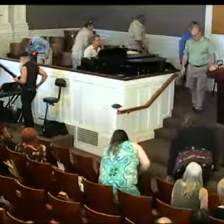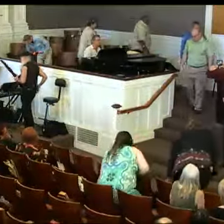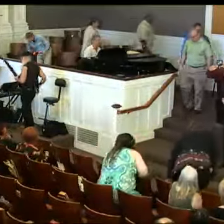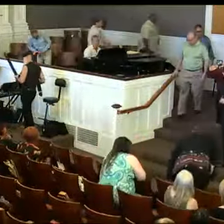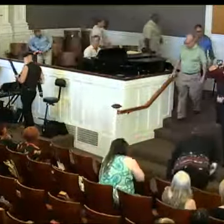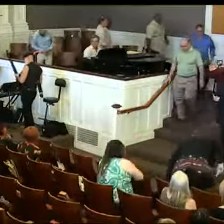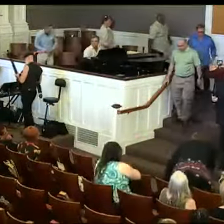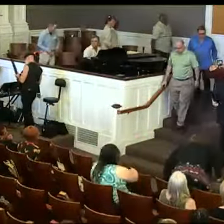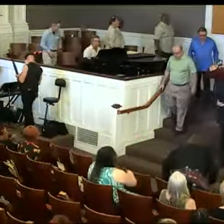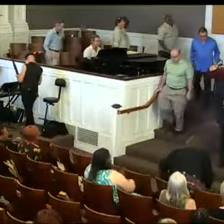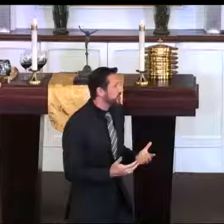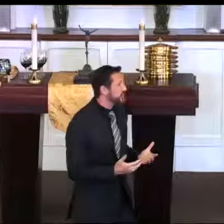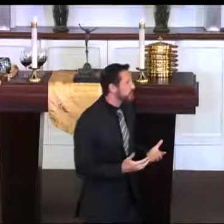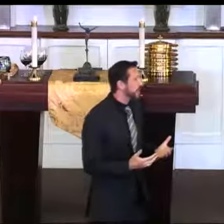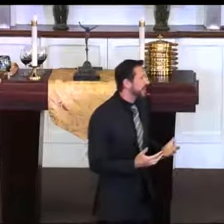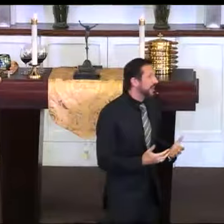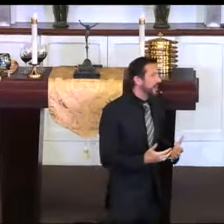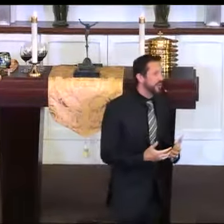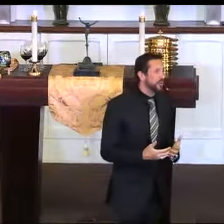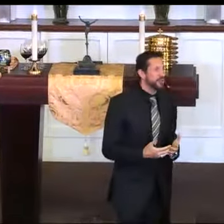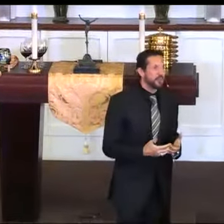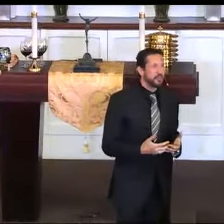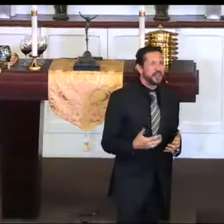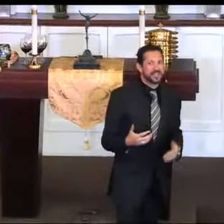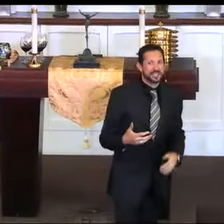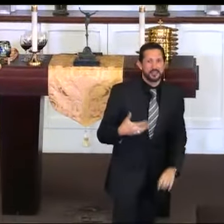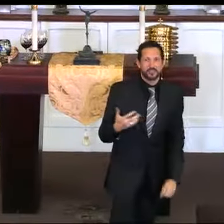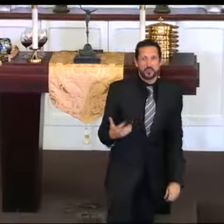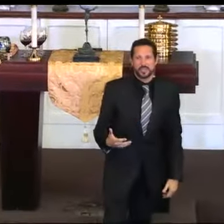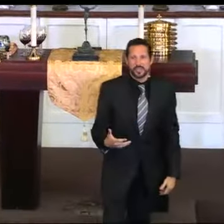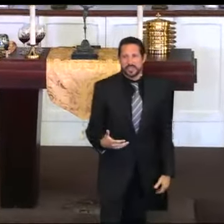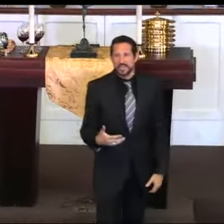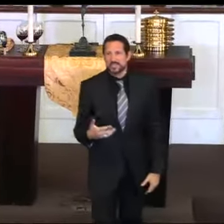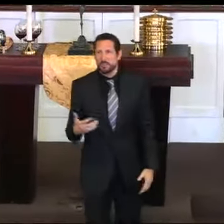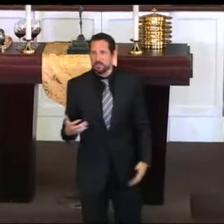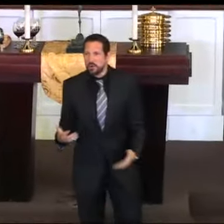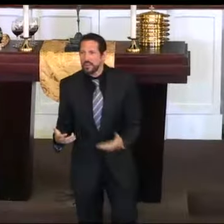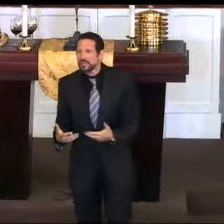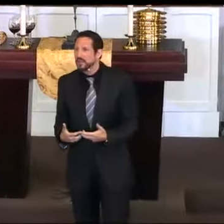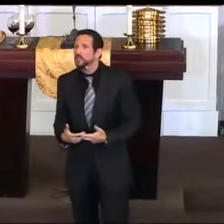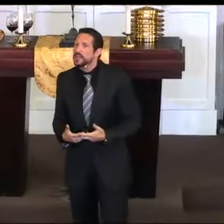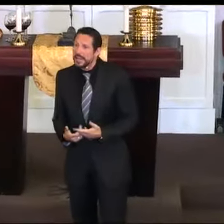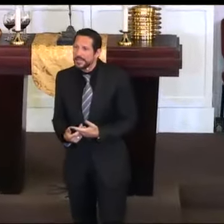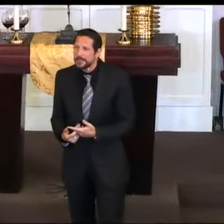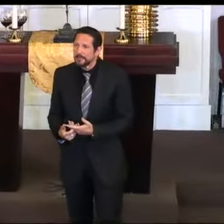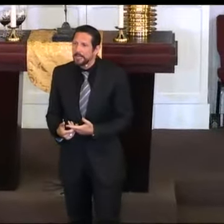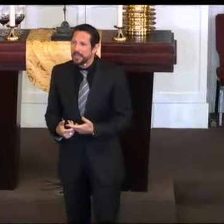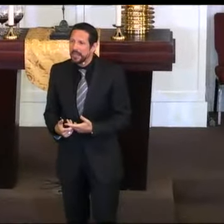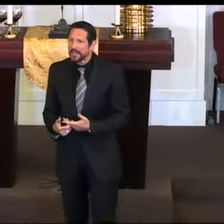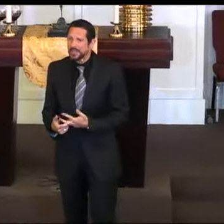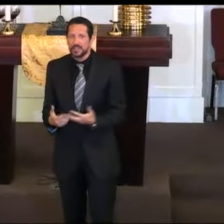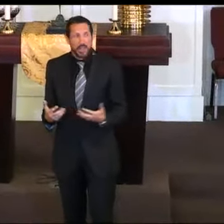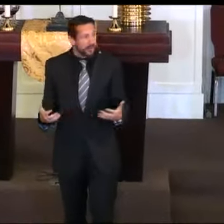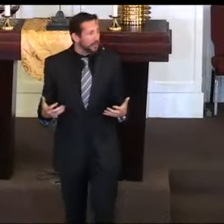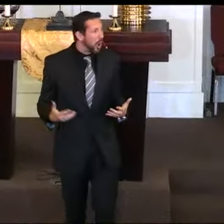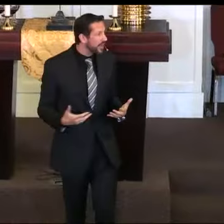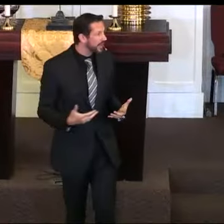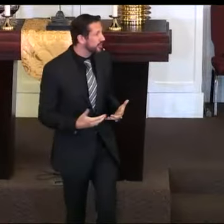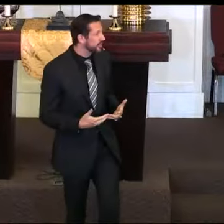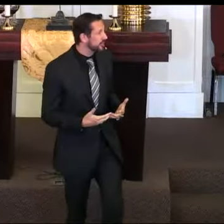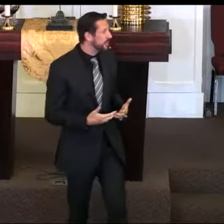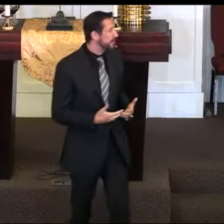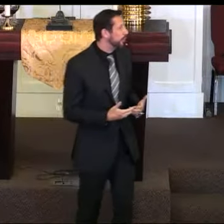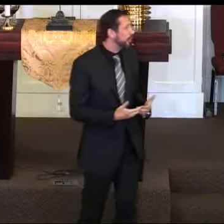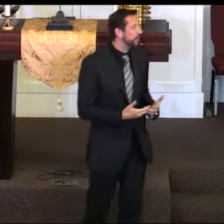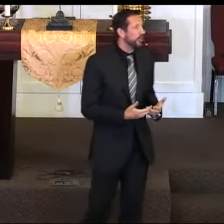So before I get into the word this morning, I want to remind ourselves, of course, it is Memorial Day weekend, and it's incumbent upon